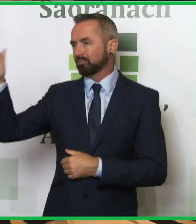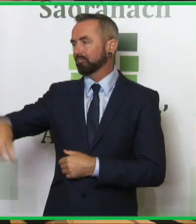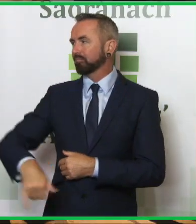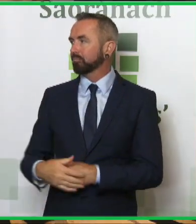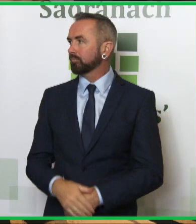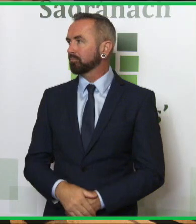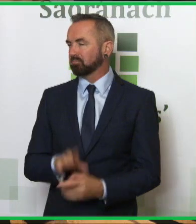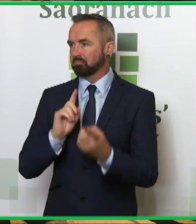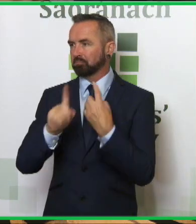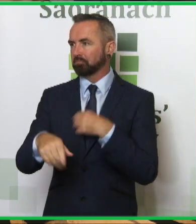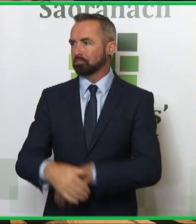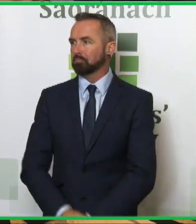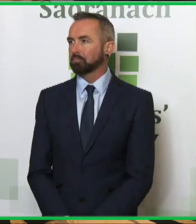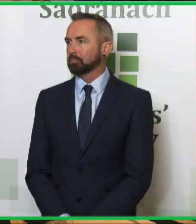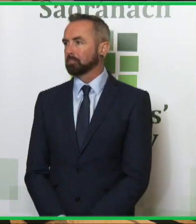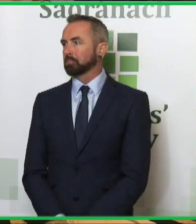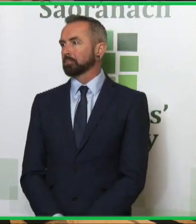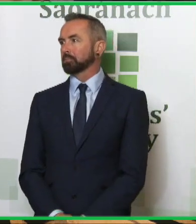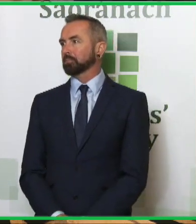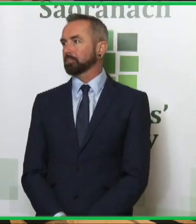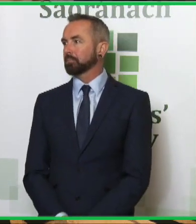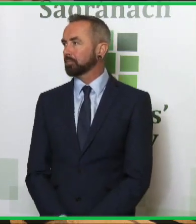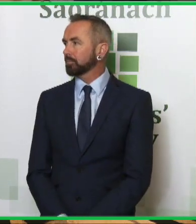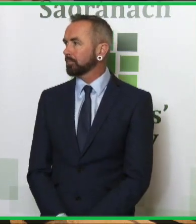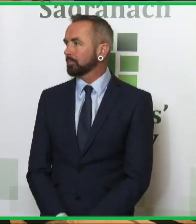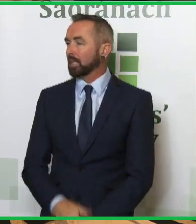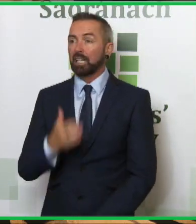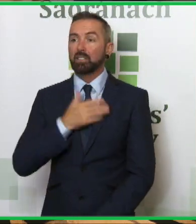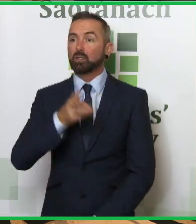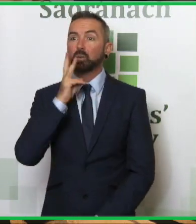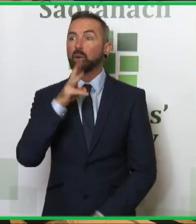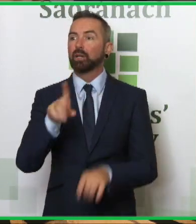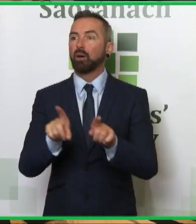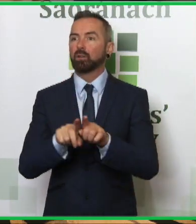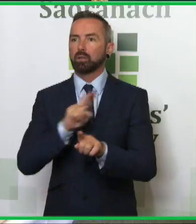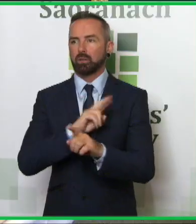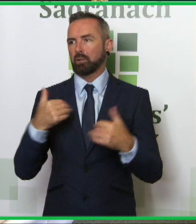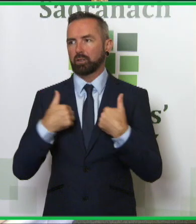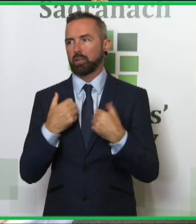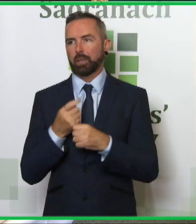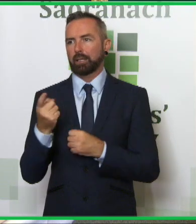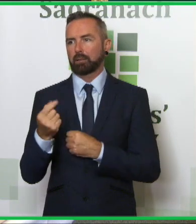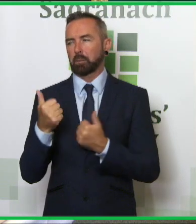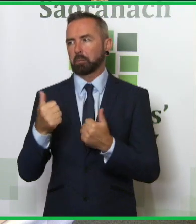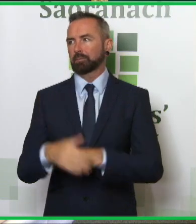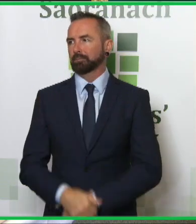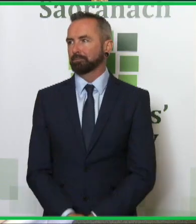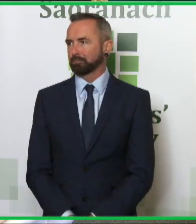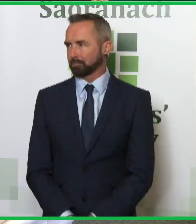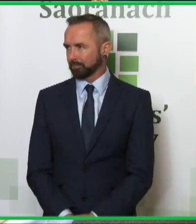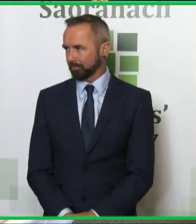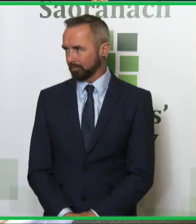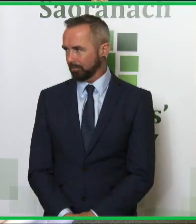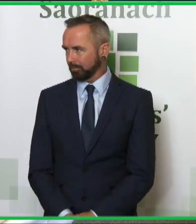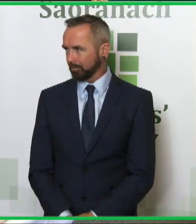Okay, I think it is a majority. And look, it's a nuance issue. I wouldn't be overly concerned about it, but that's our view. Thanks. There was another question about these